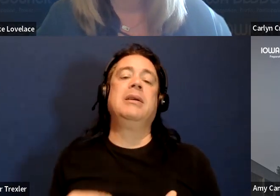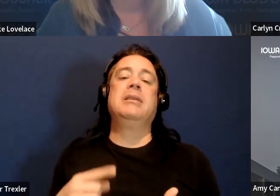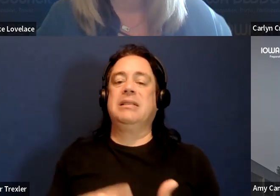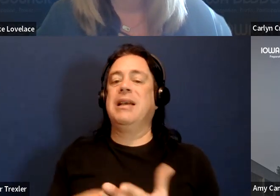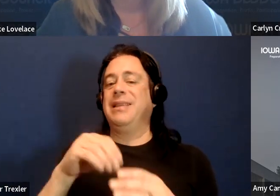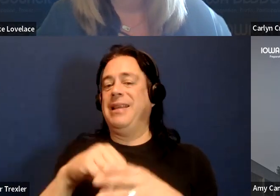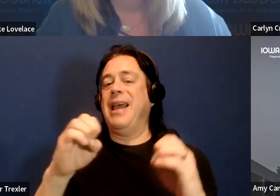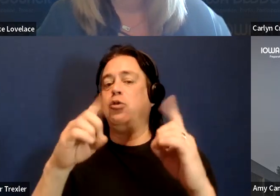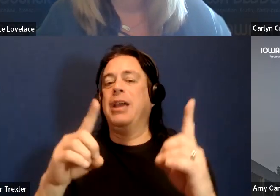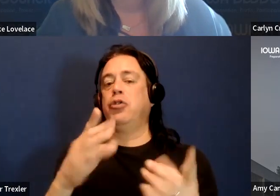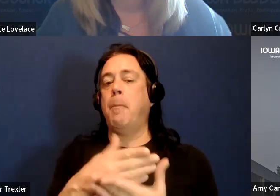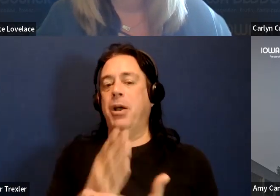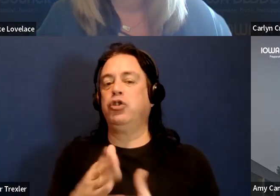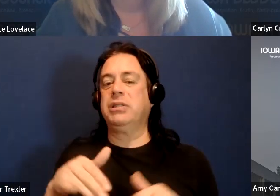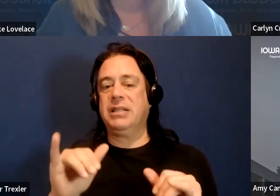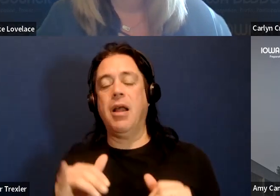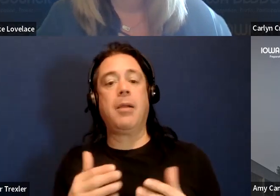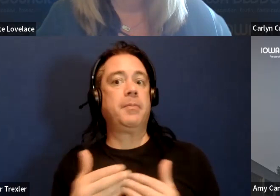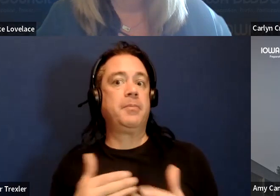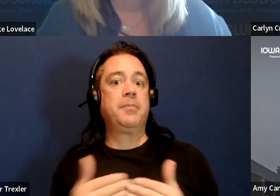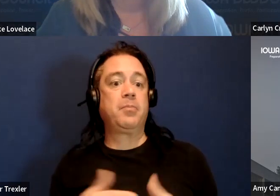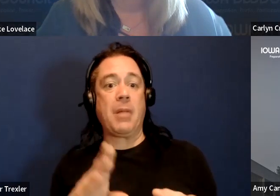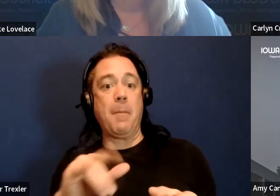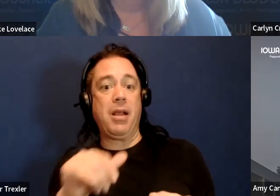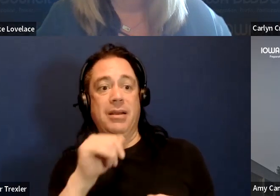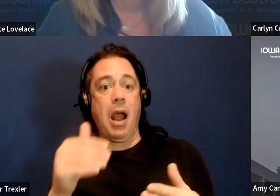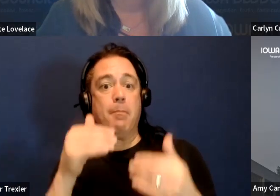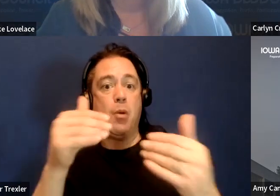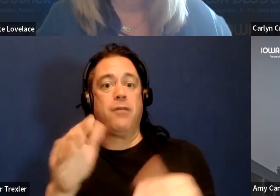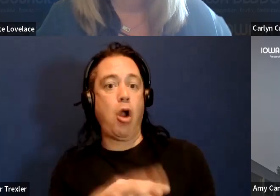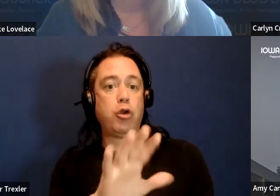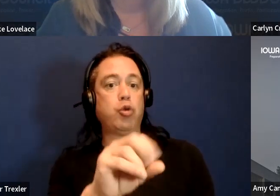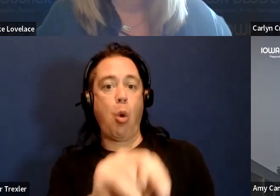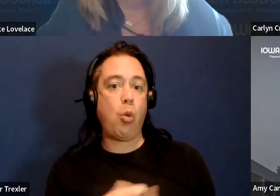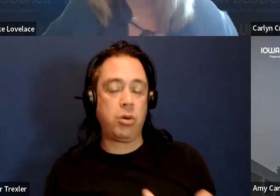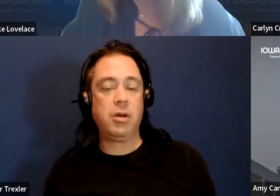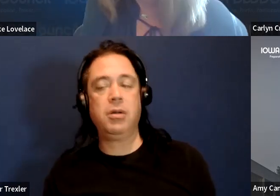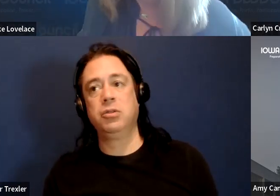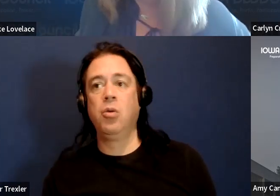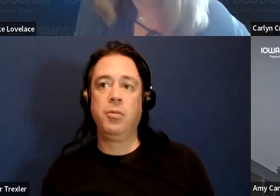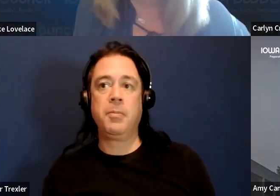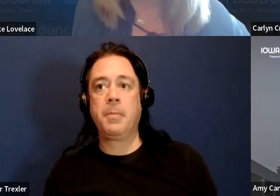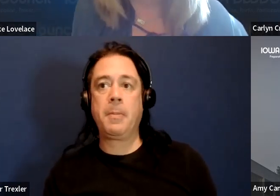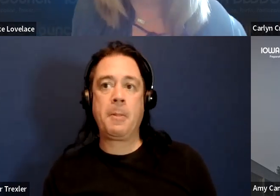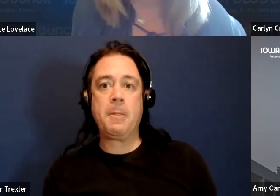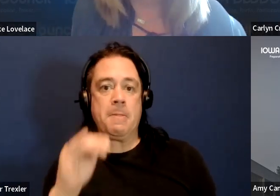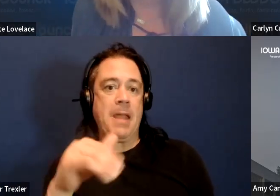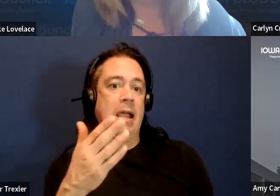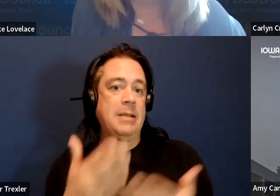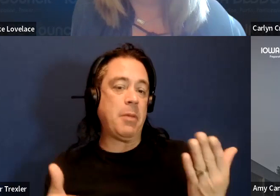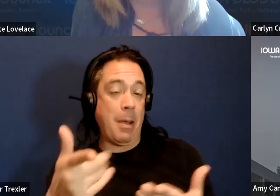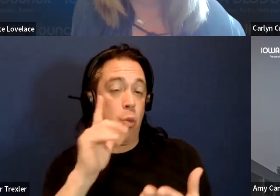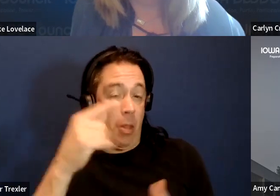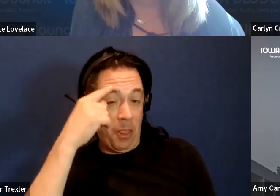education budget still, even though that bill didn't move forward on its own. So that's something we might you might think